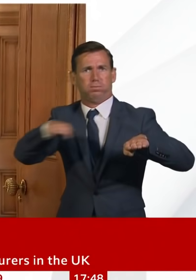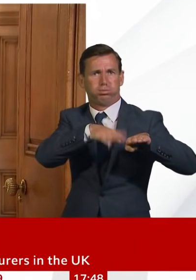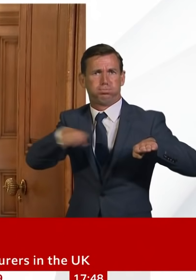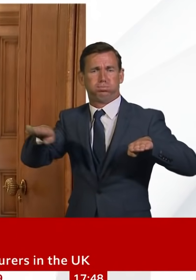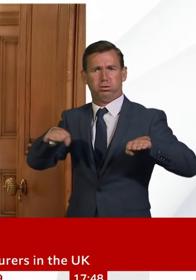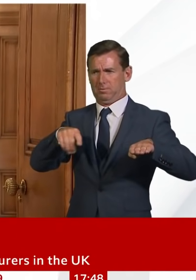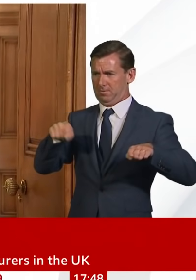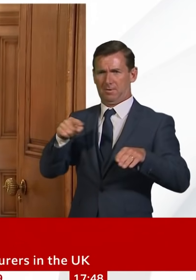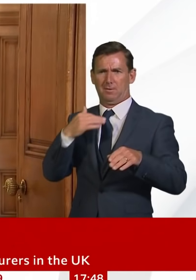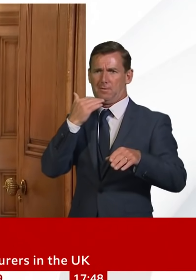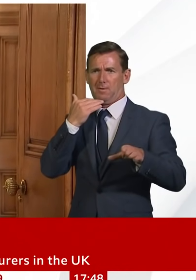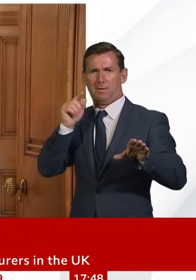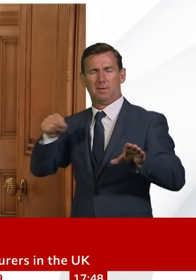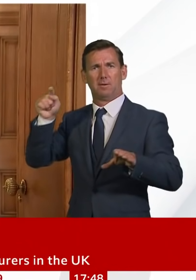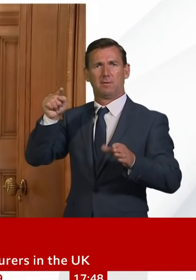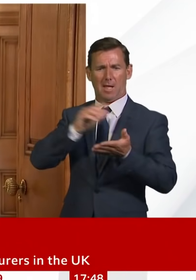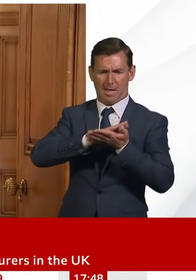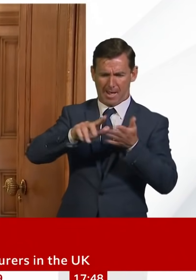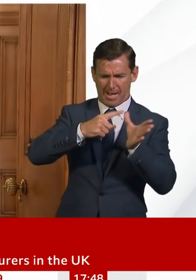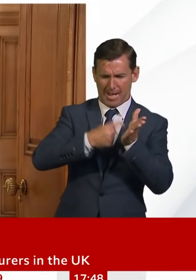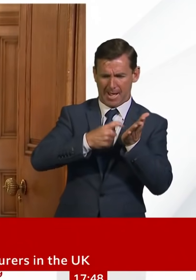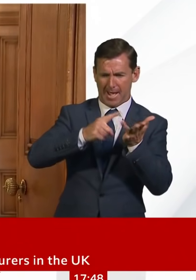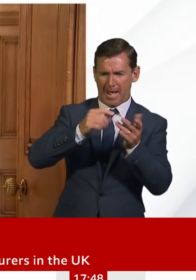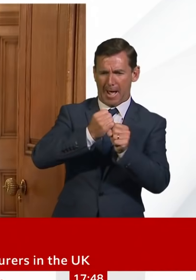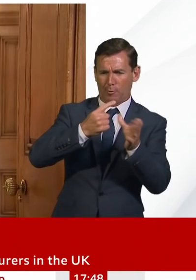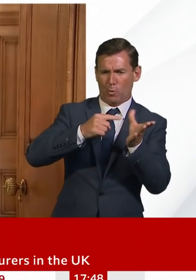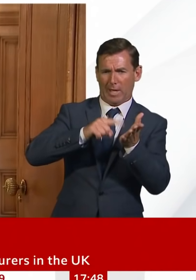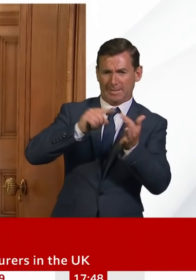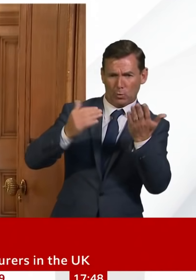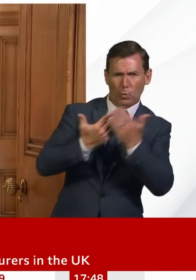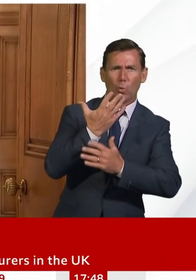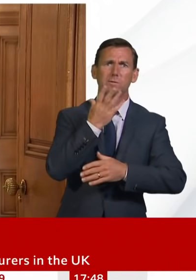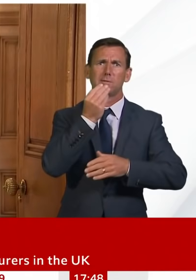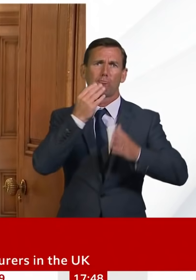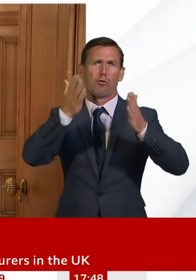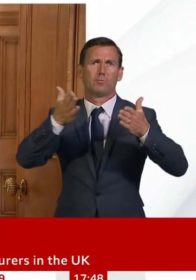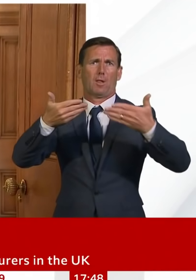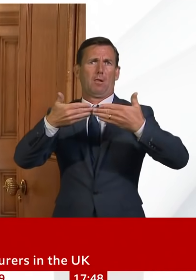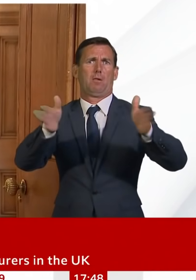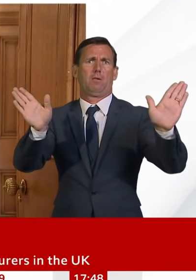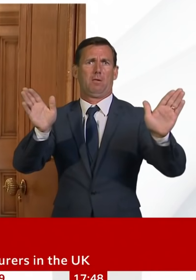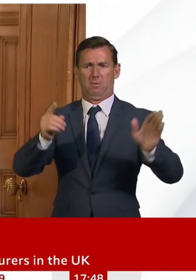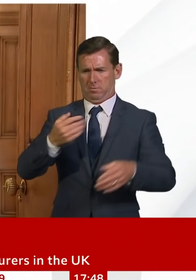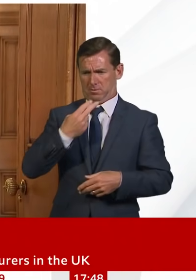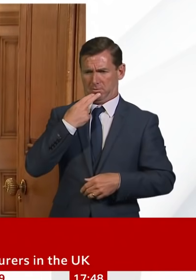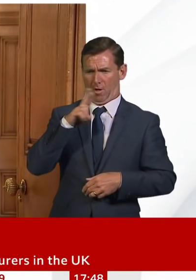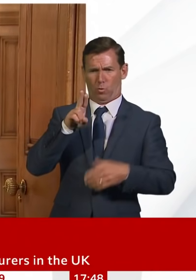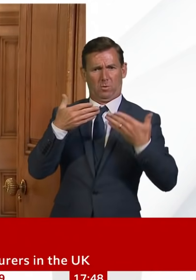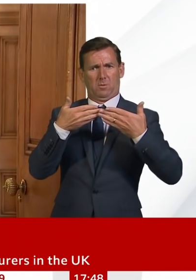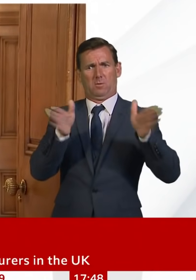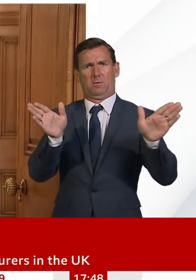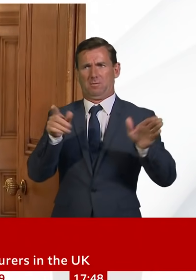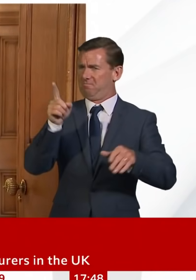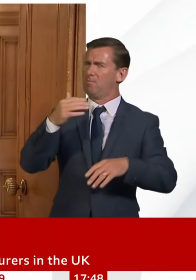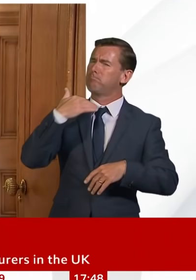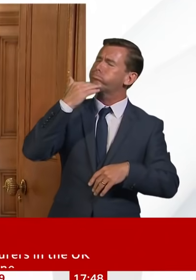the NHS Nightingale Hospital in Harrogate has opened today, and that will ensure that there's more NHS capacity